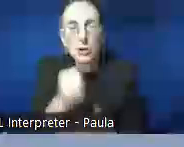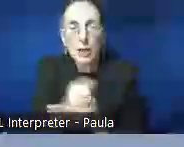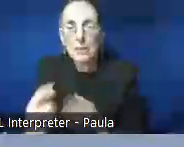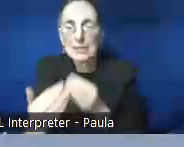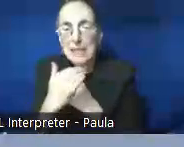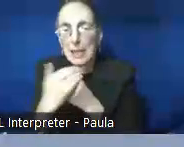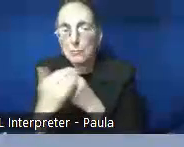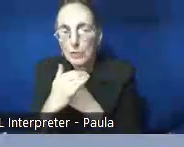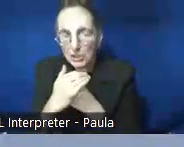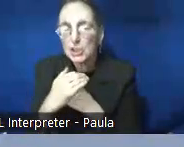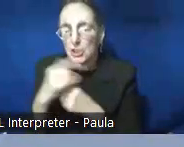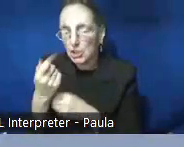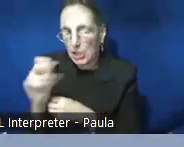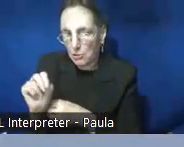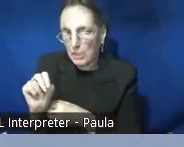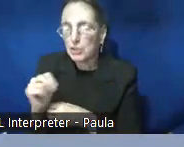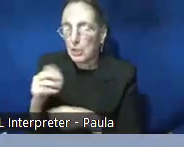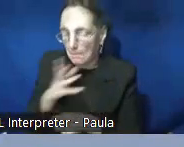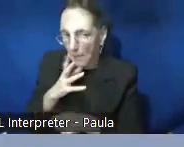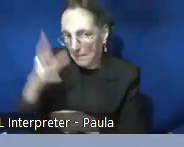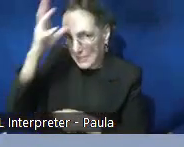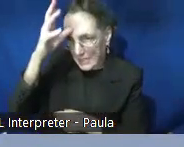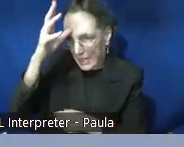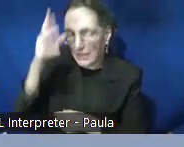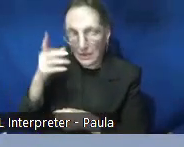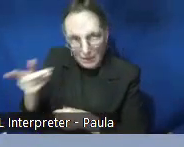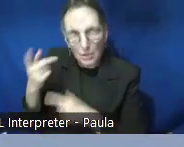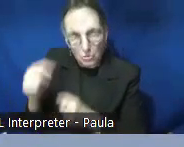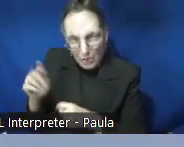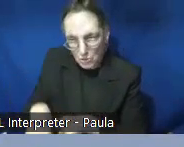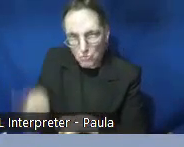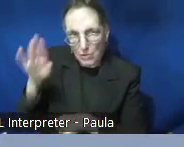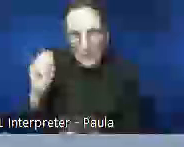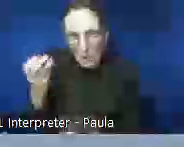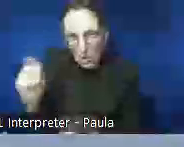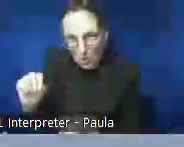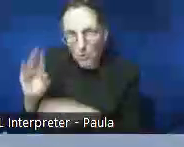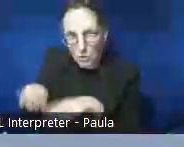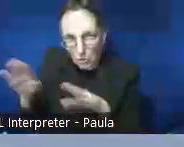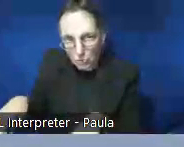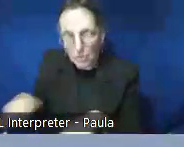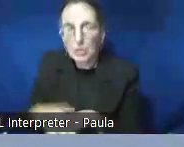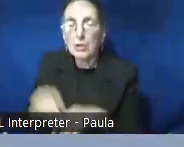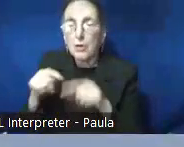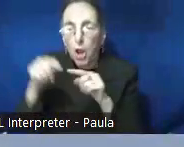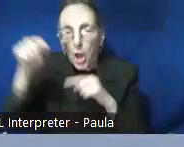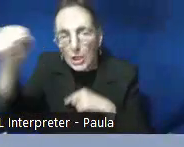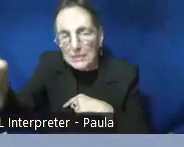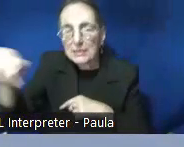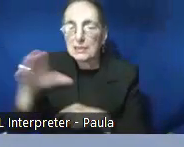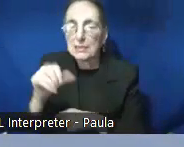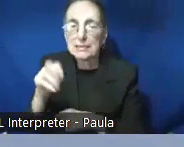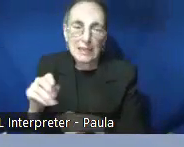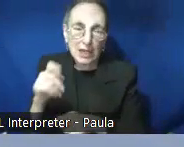who's taking care of maybe mom and dad while trying to raise their own children. Long distance caregivers who